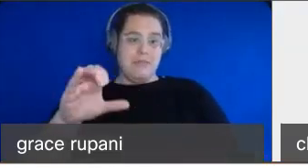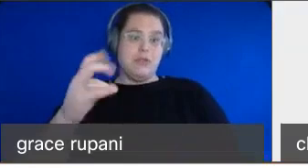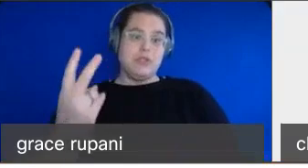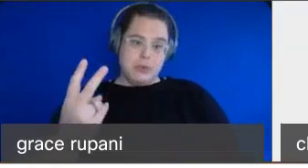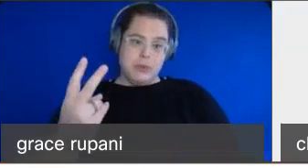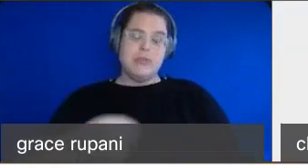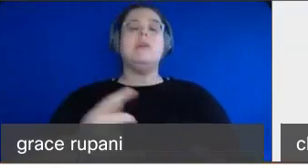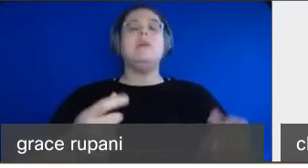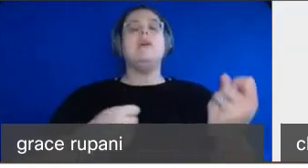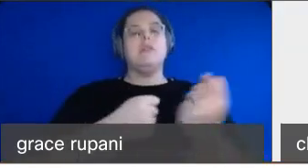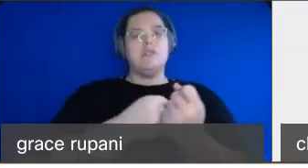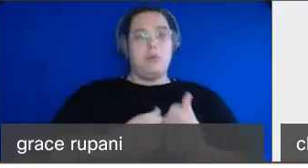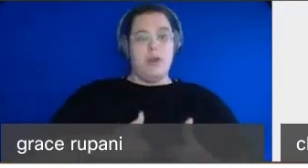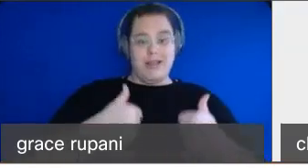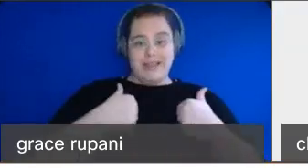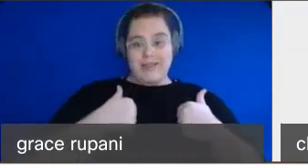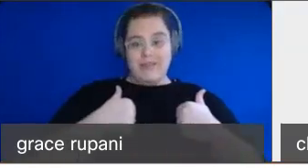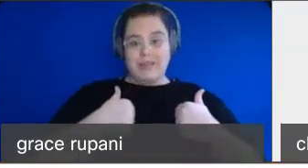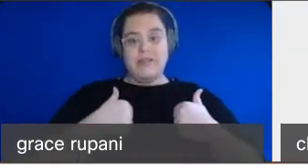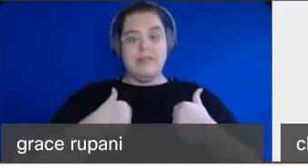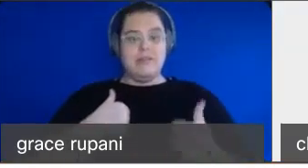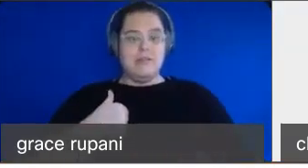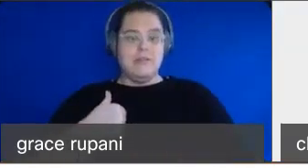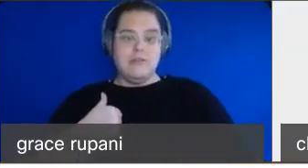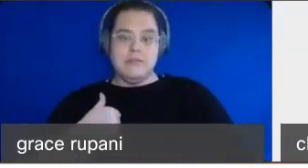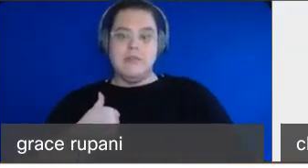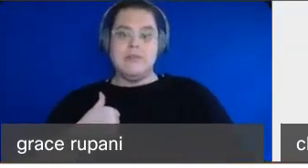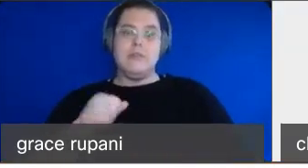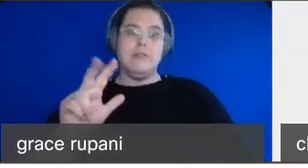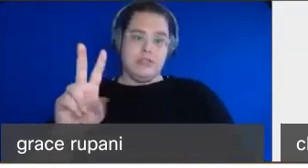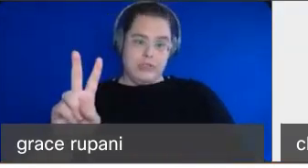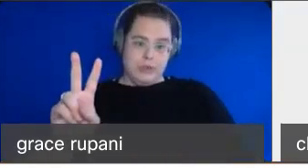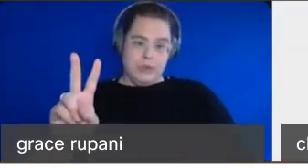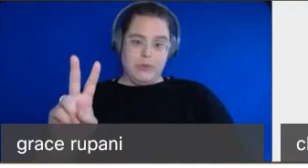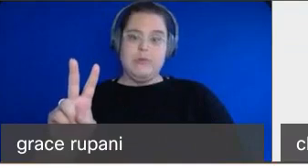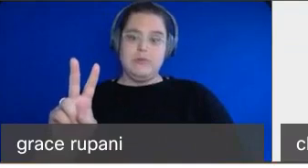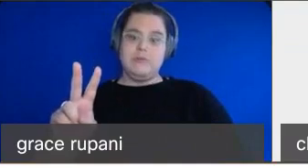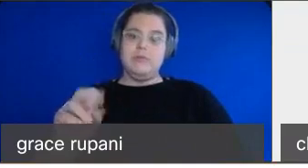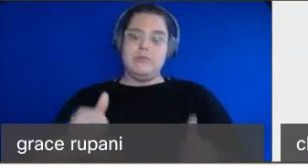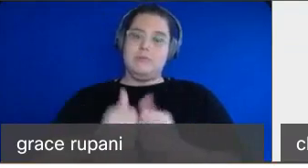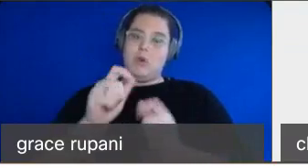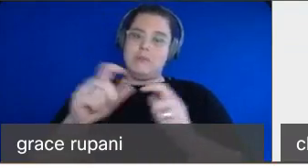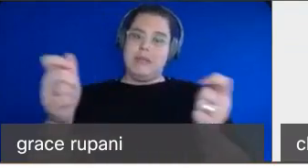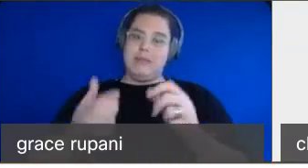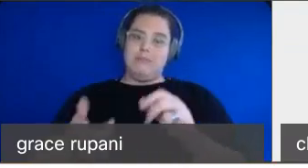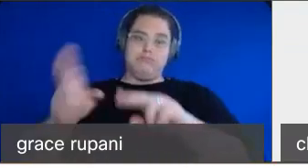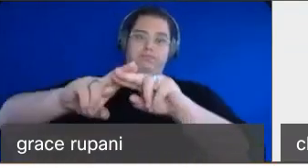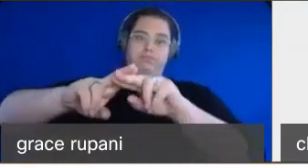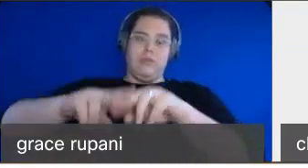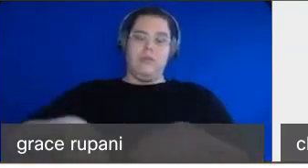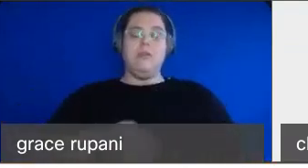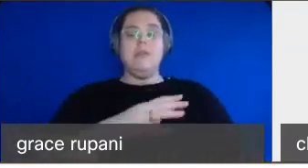where we saw our biggest growth in the month, and 6 in natural homes, which is